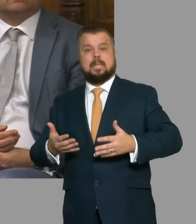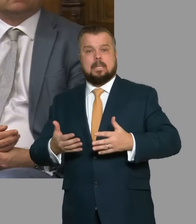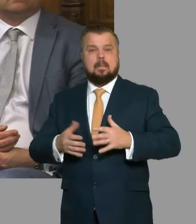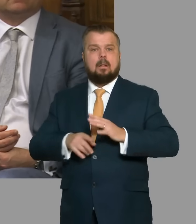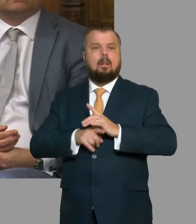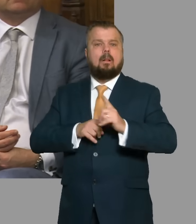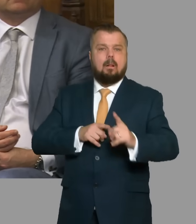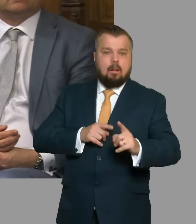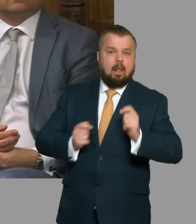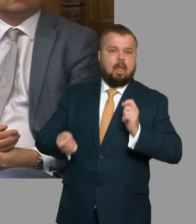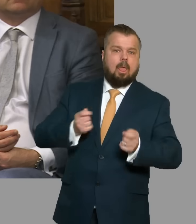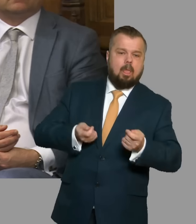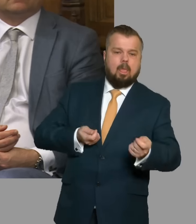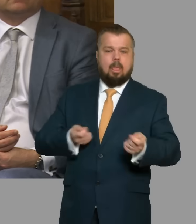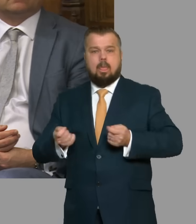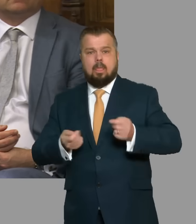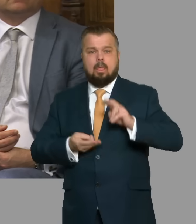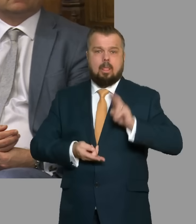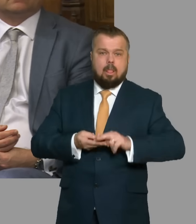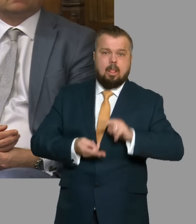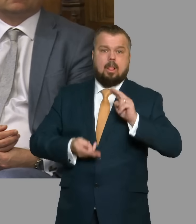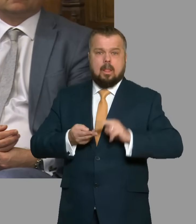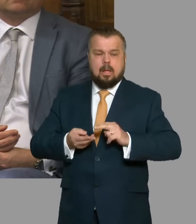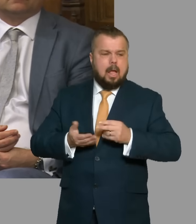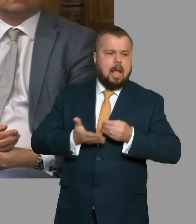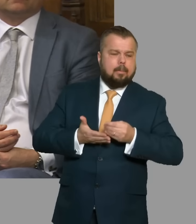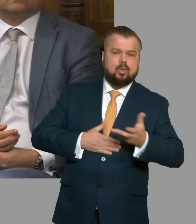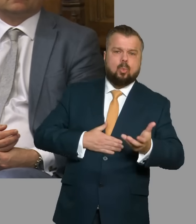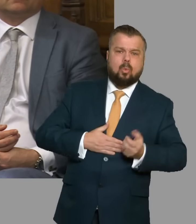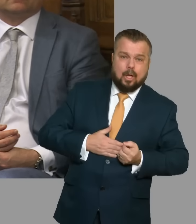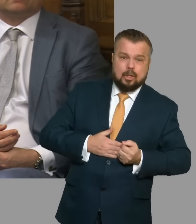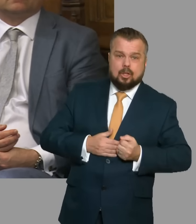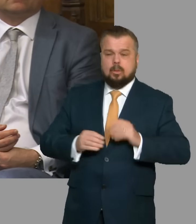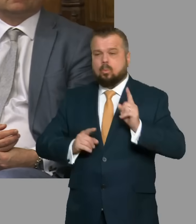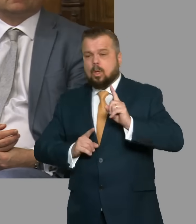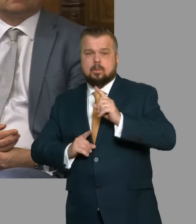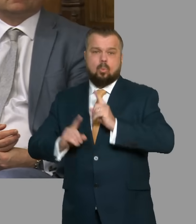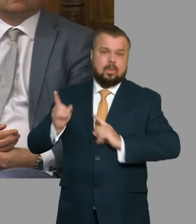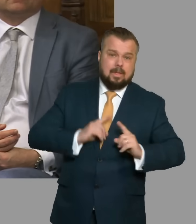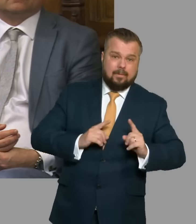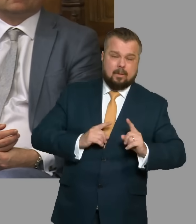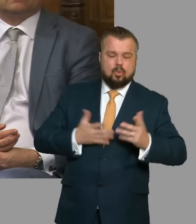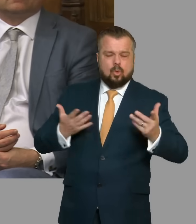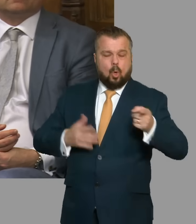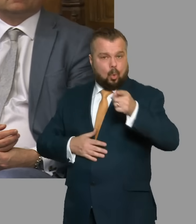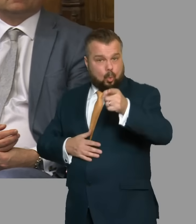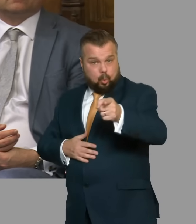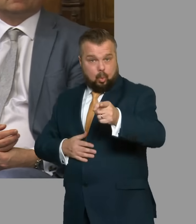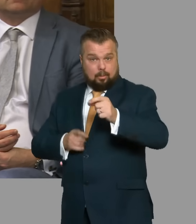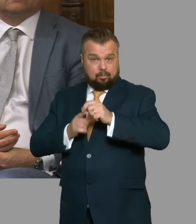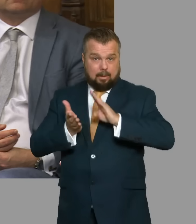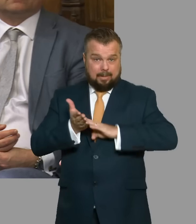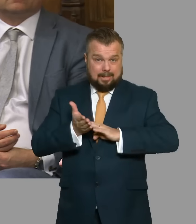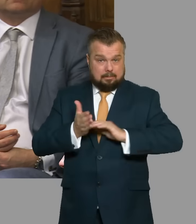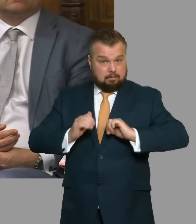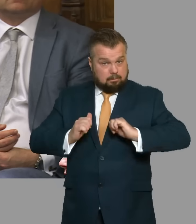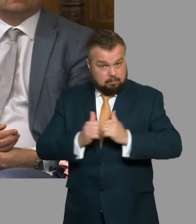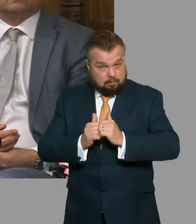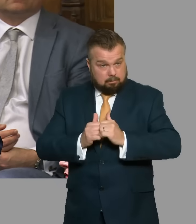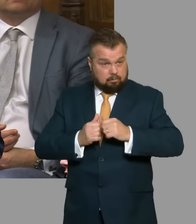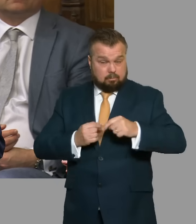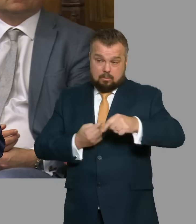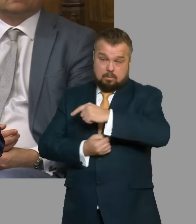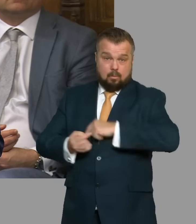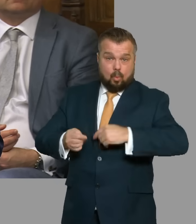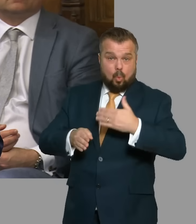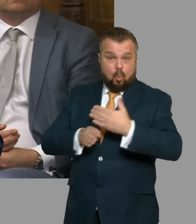reflected in their contracts so that we can give all working people the security to plan their finances, the security to plan their lives,